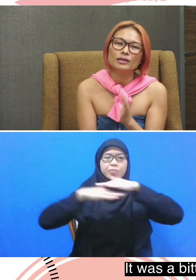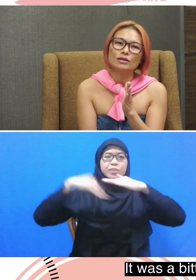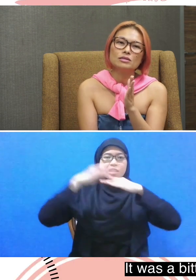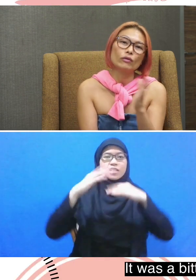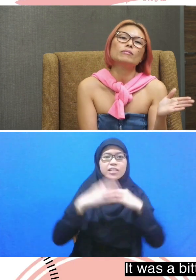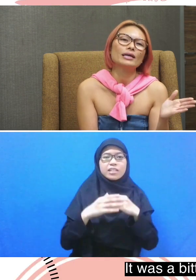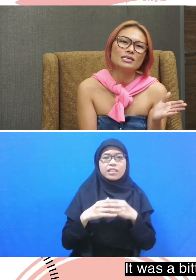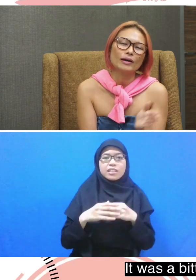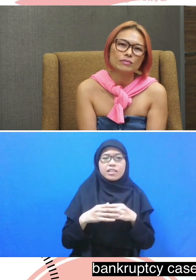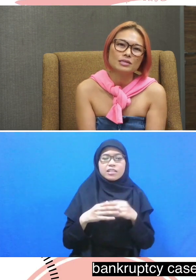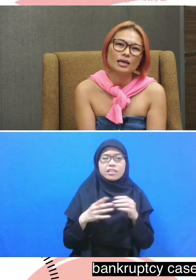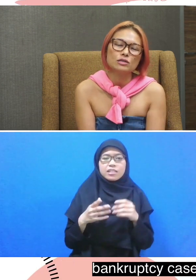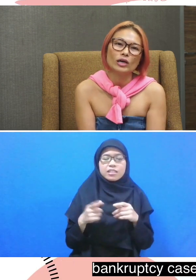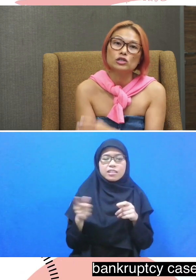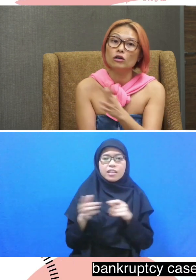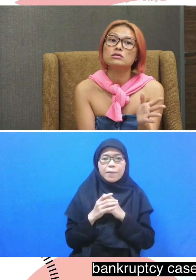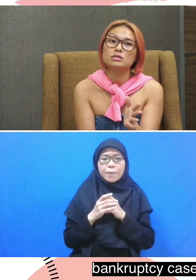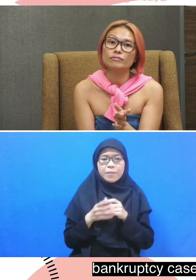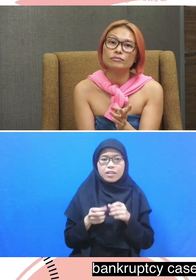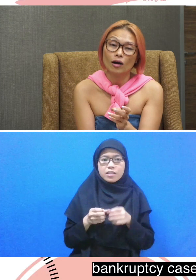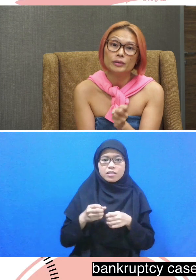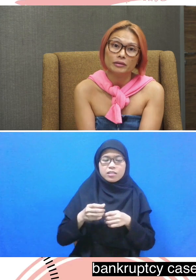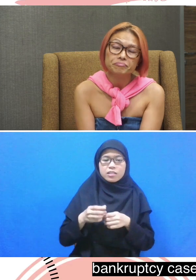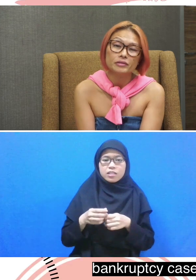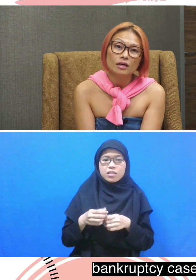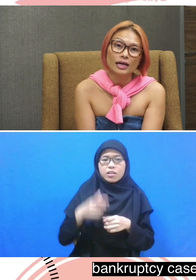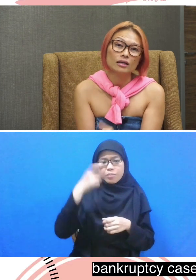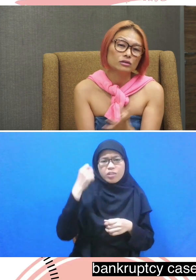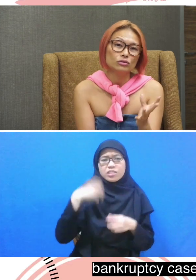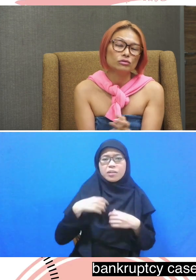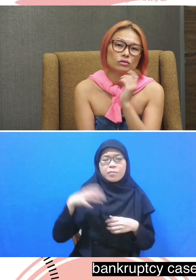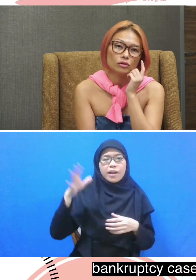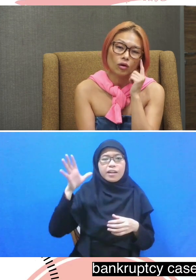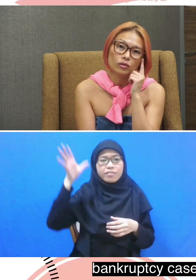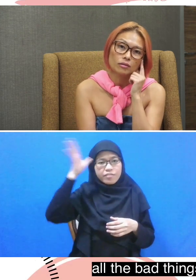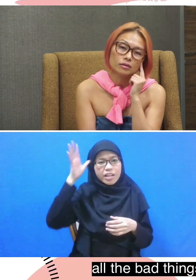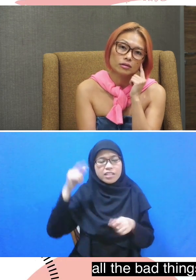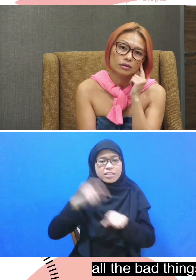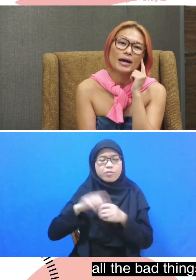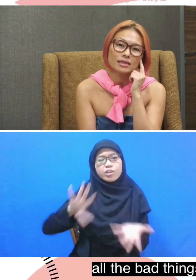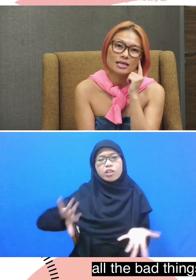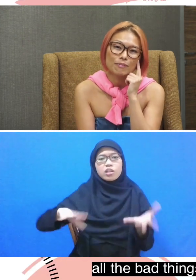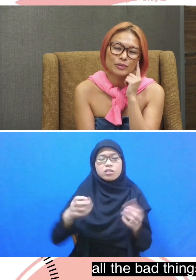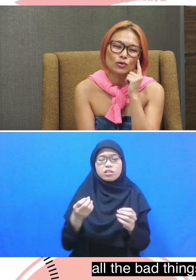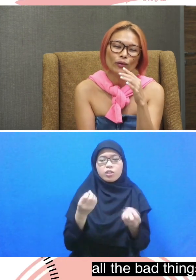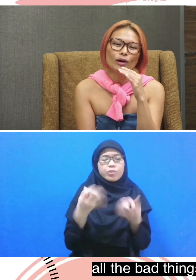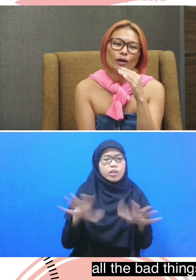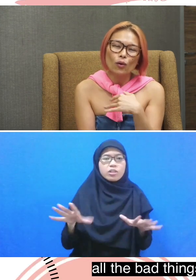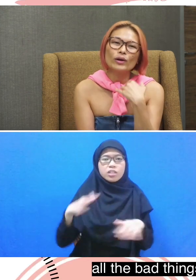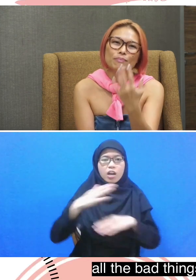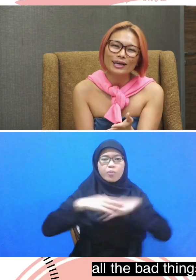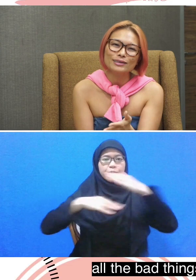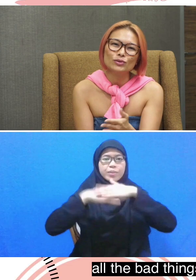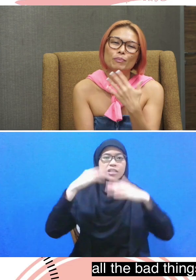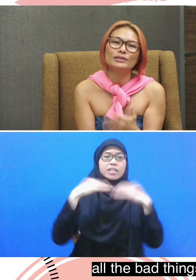moment because during my dad's bankruptcy case, we actually lost our building. Yeah, due to, you know, all the bad things that happened. So